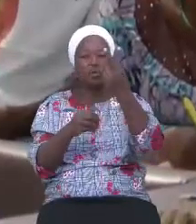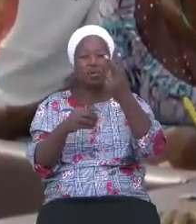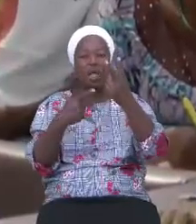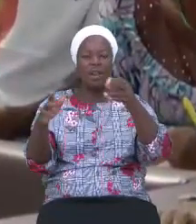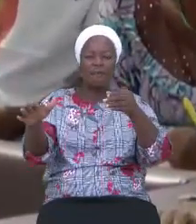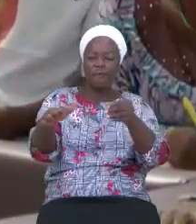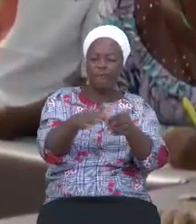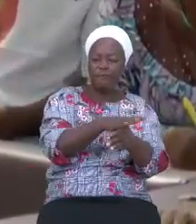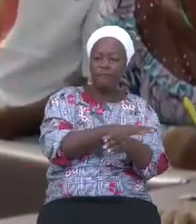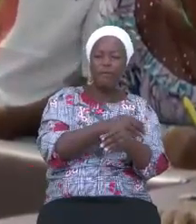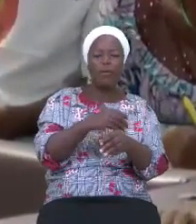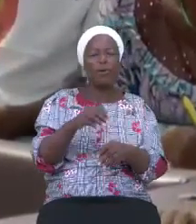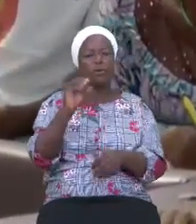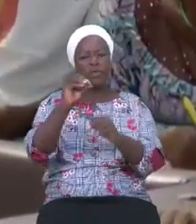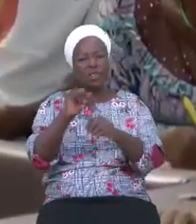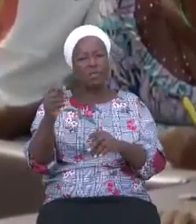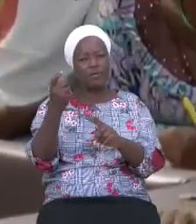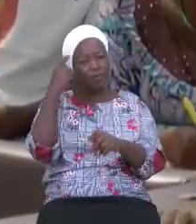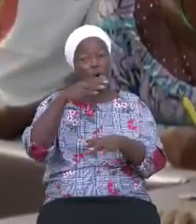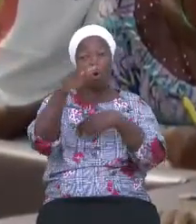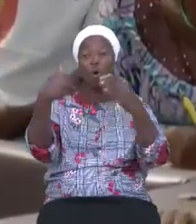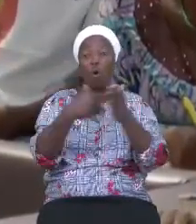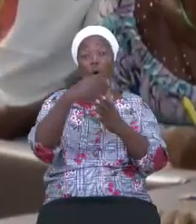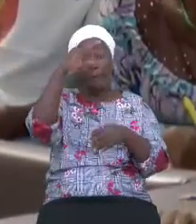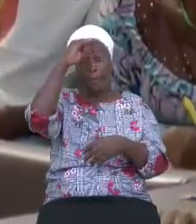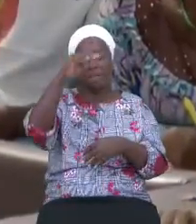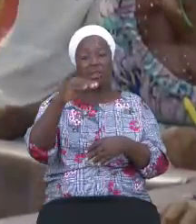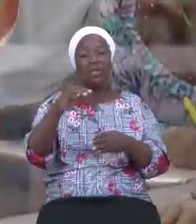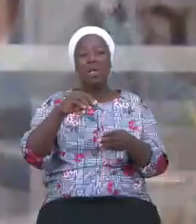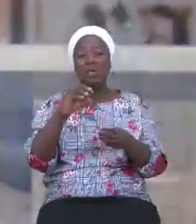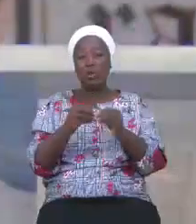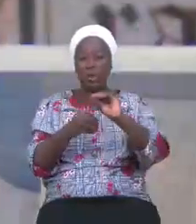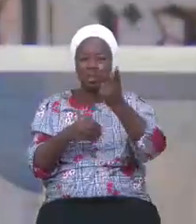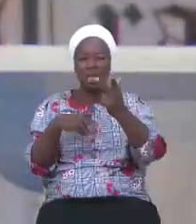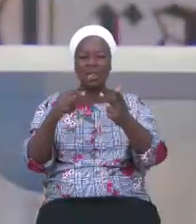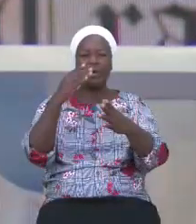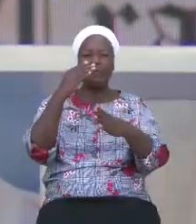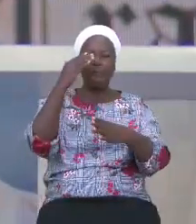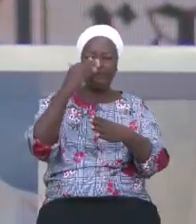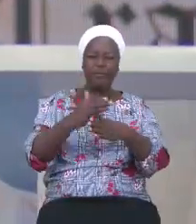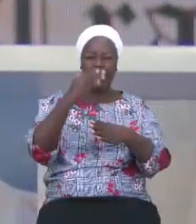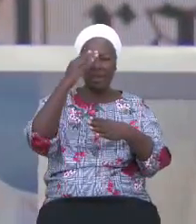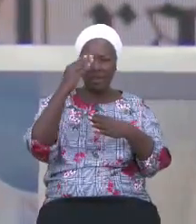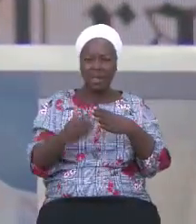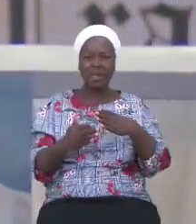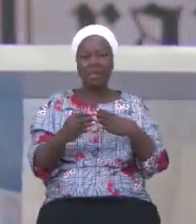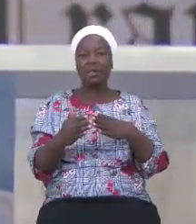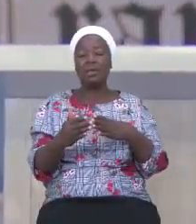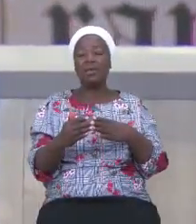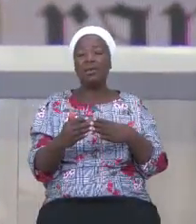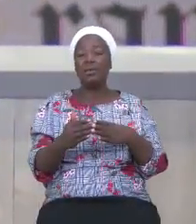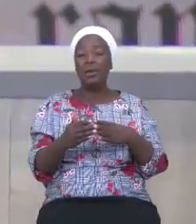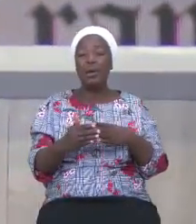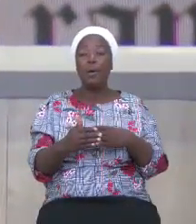all humans. Number 3, the final message for all to hear. The